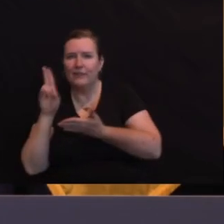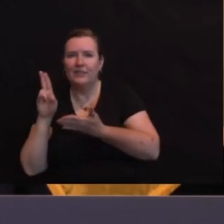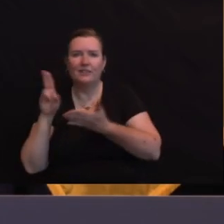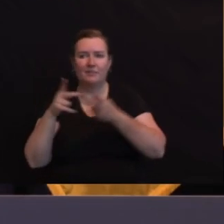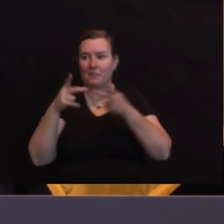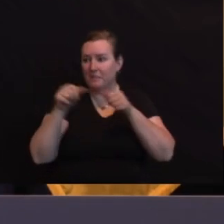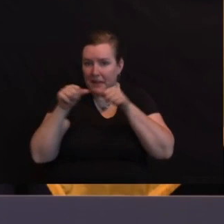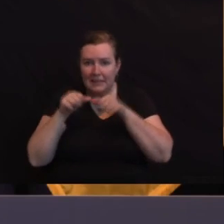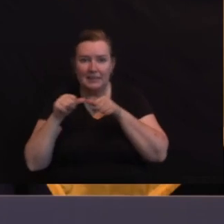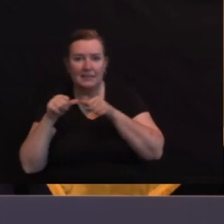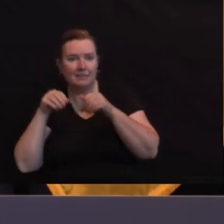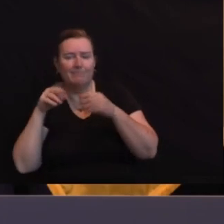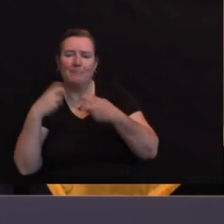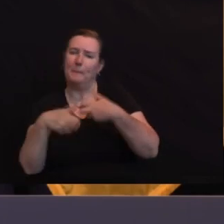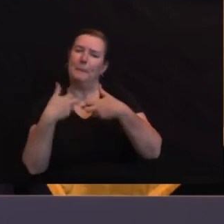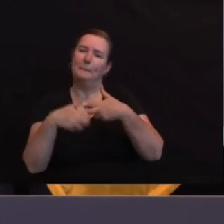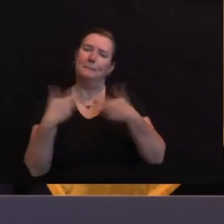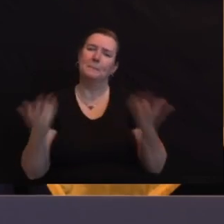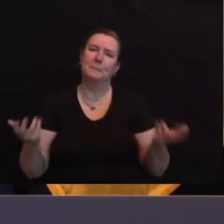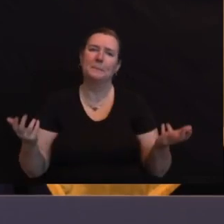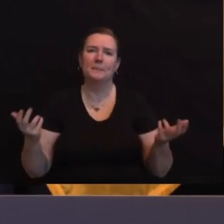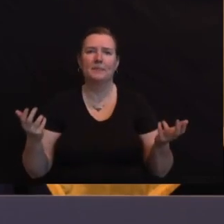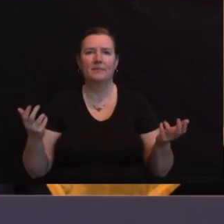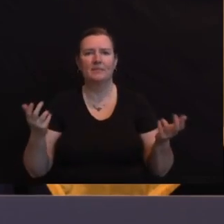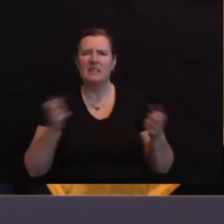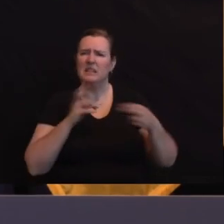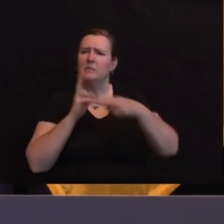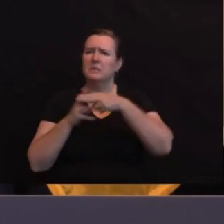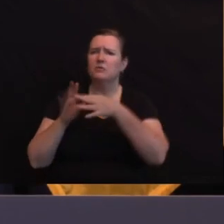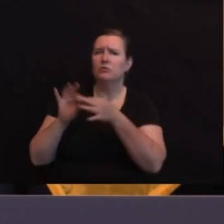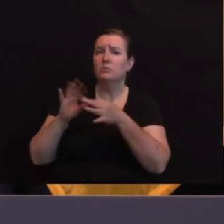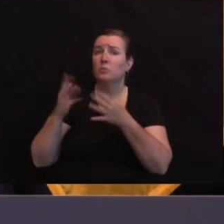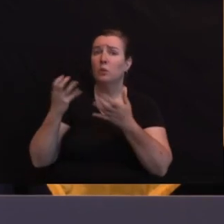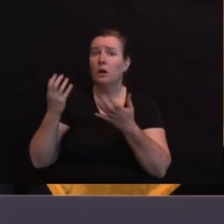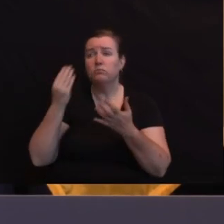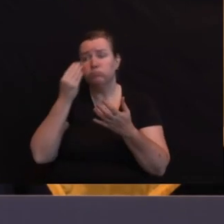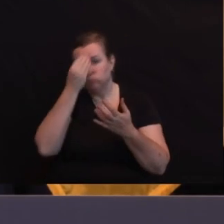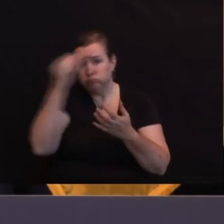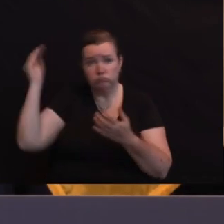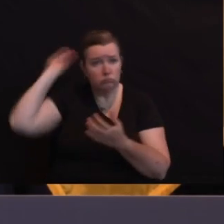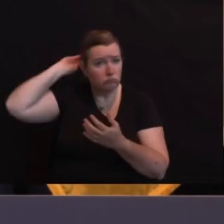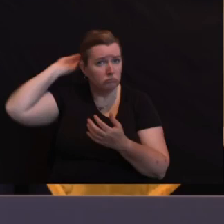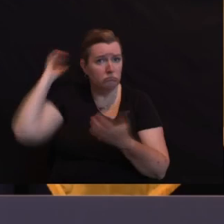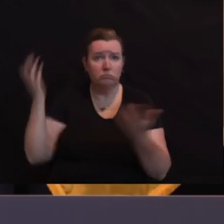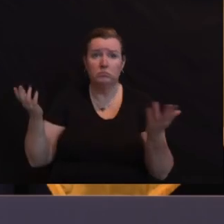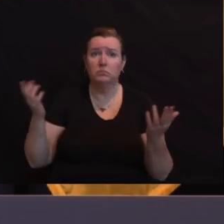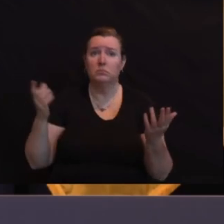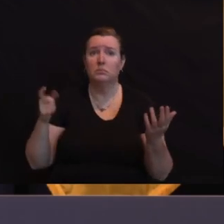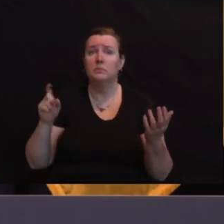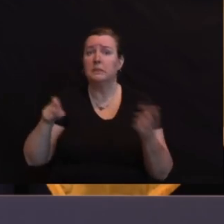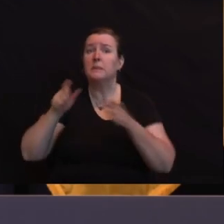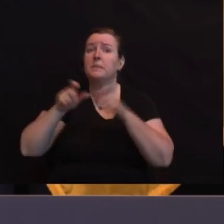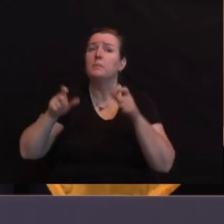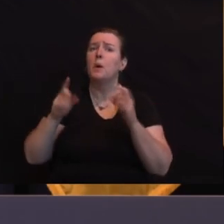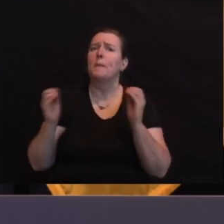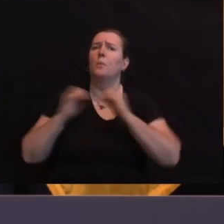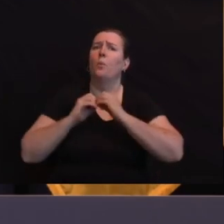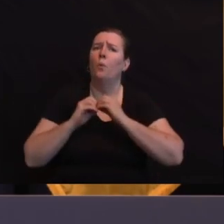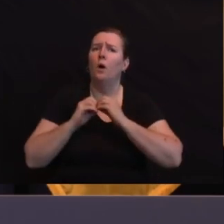incredibly important for us to keep in mind, and Pat sent this quote along. She said, we need a surge in due diligence to prevent a surge